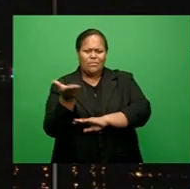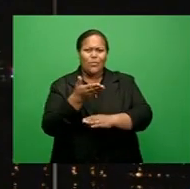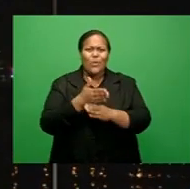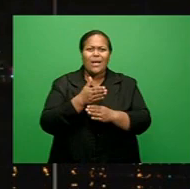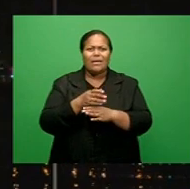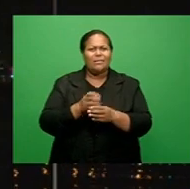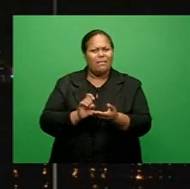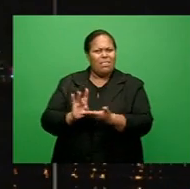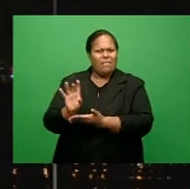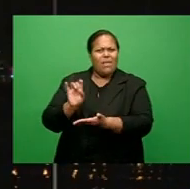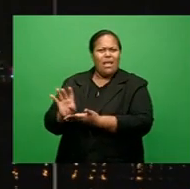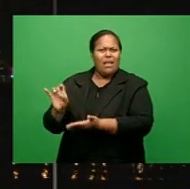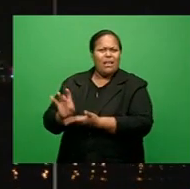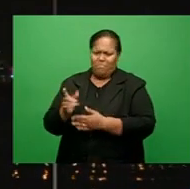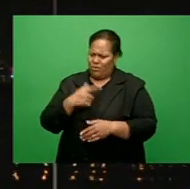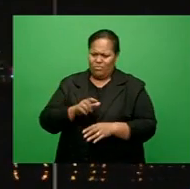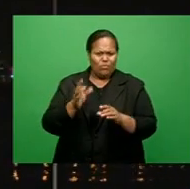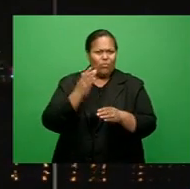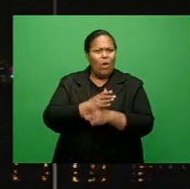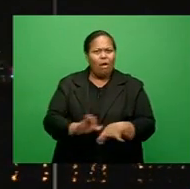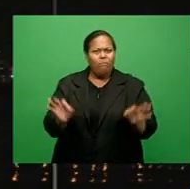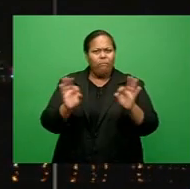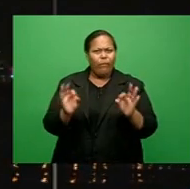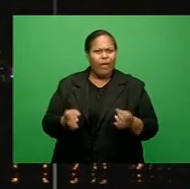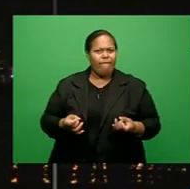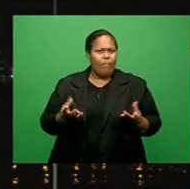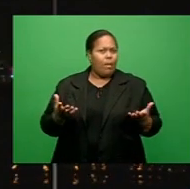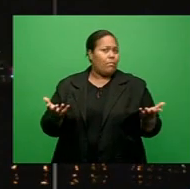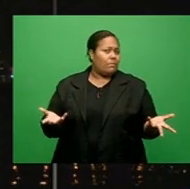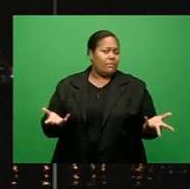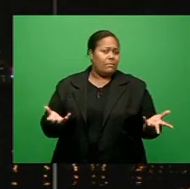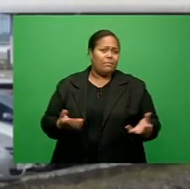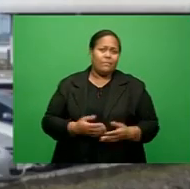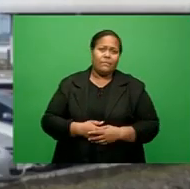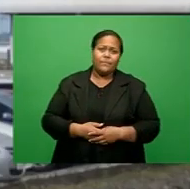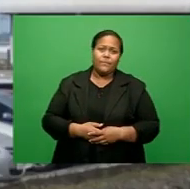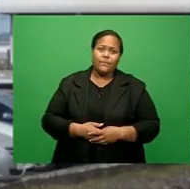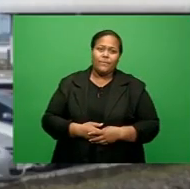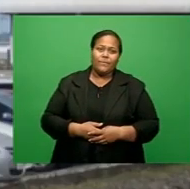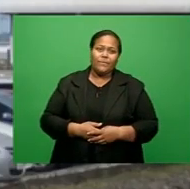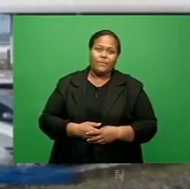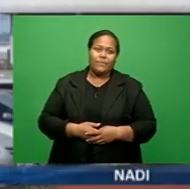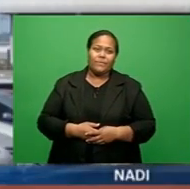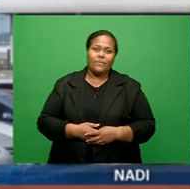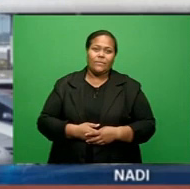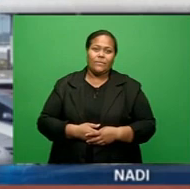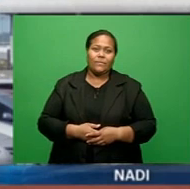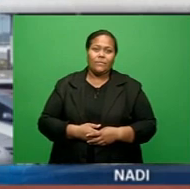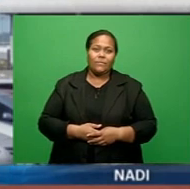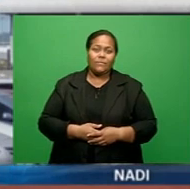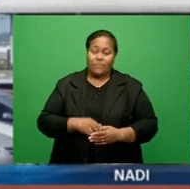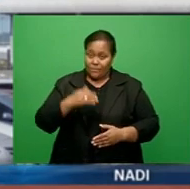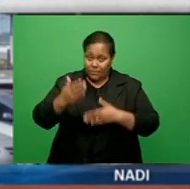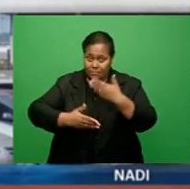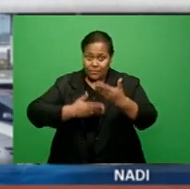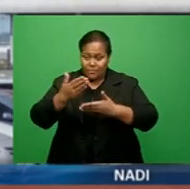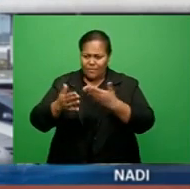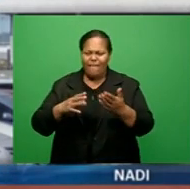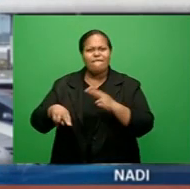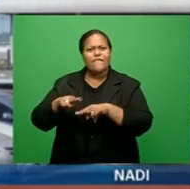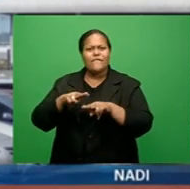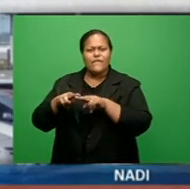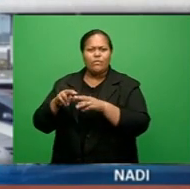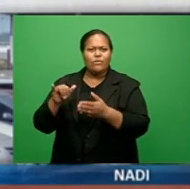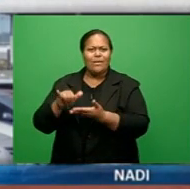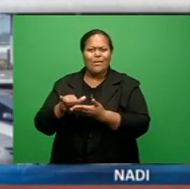said there was no work available. Felipe Naitasiri has more. In a statement, Fiji Airways said it would not